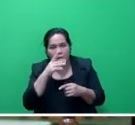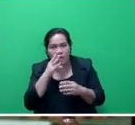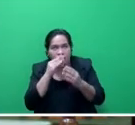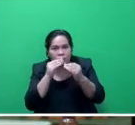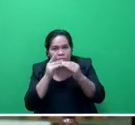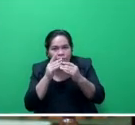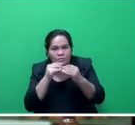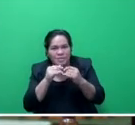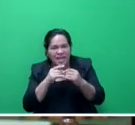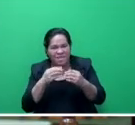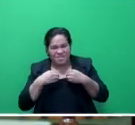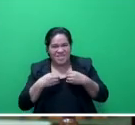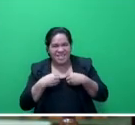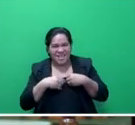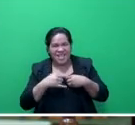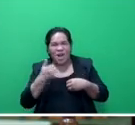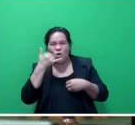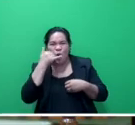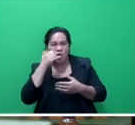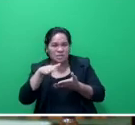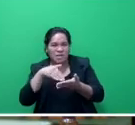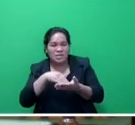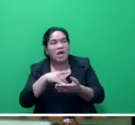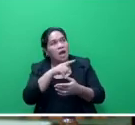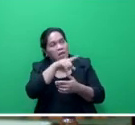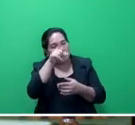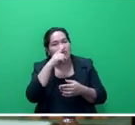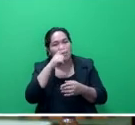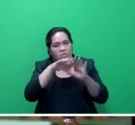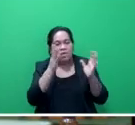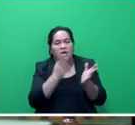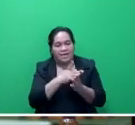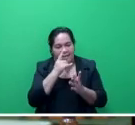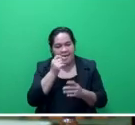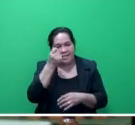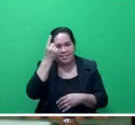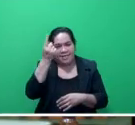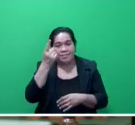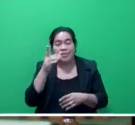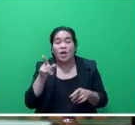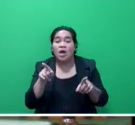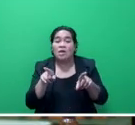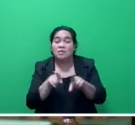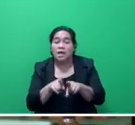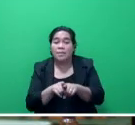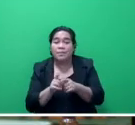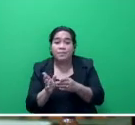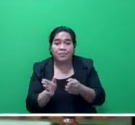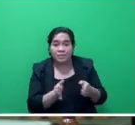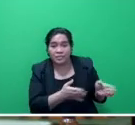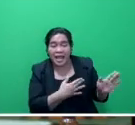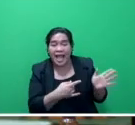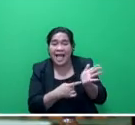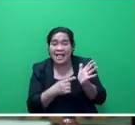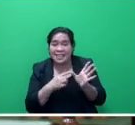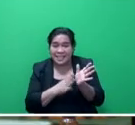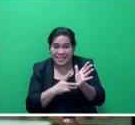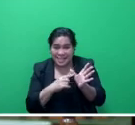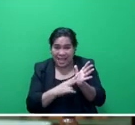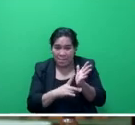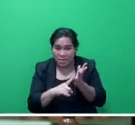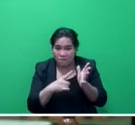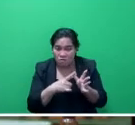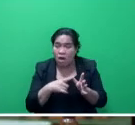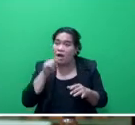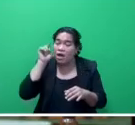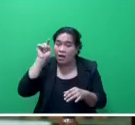the TFR incentive to Tamavua, a specific lot in Tamavua, where the Telecom Fiji Limited, together with ATH,